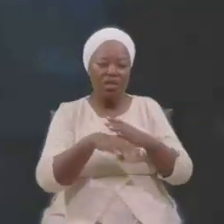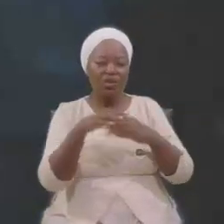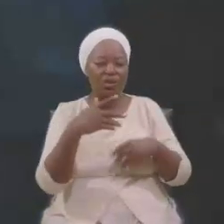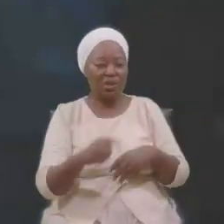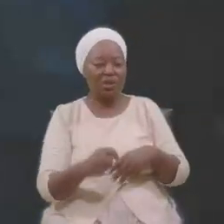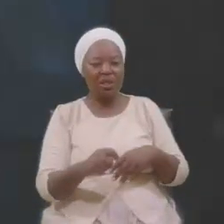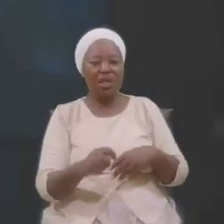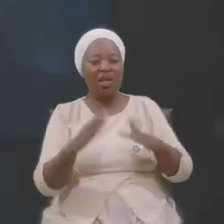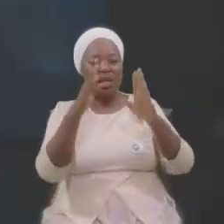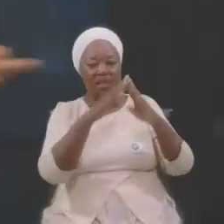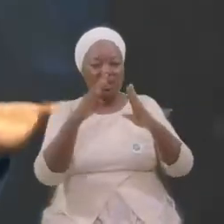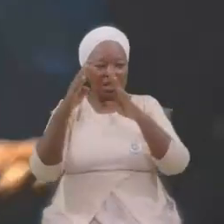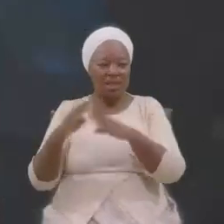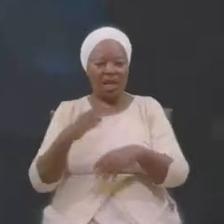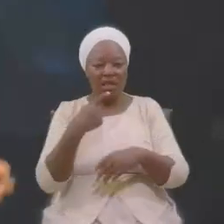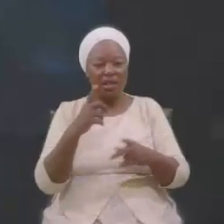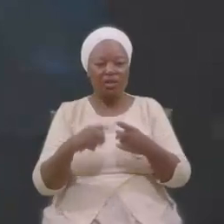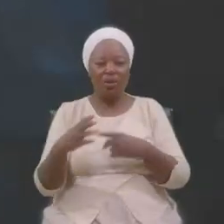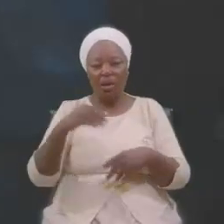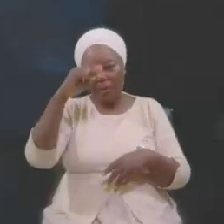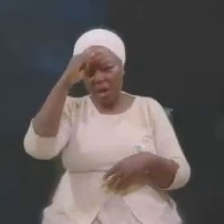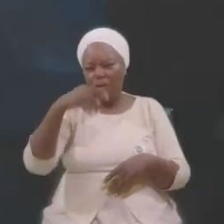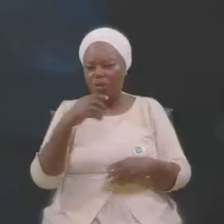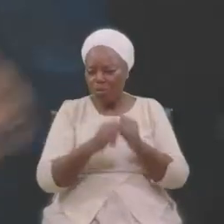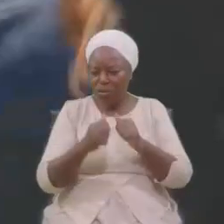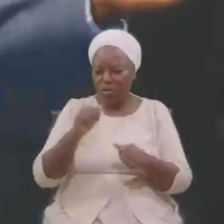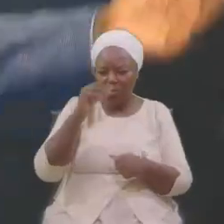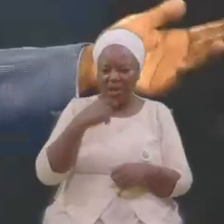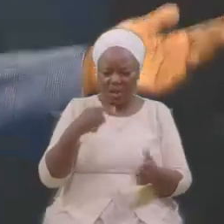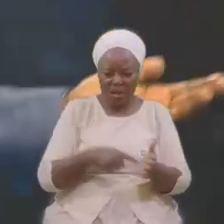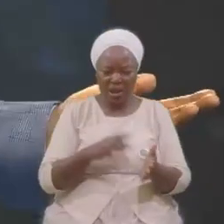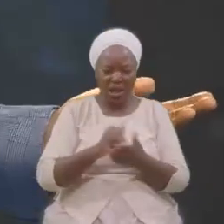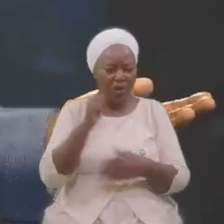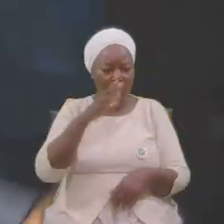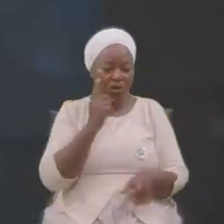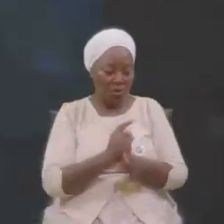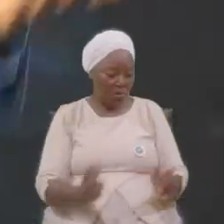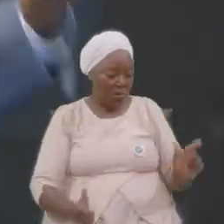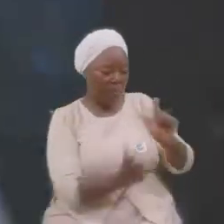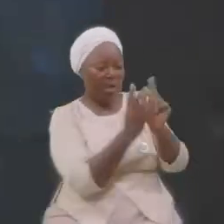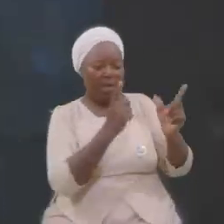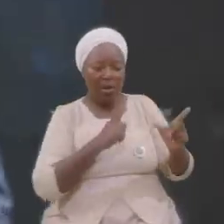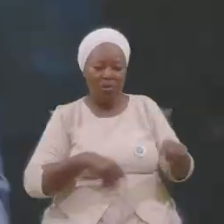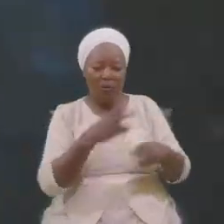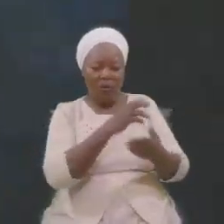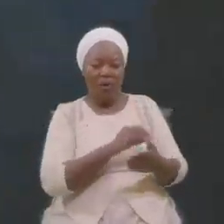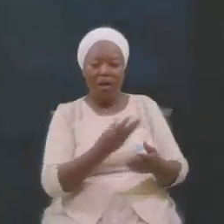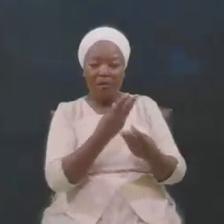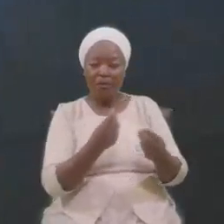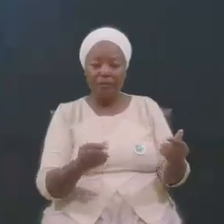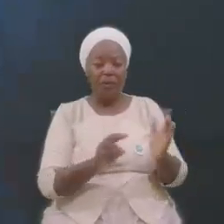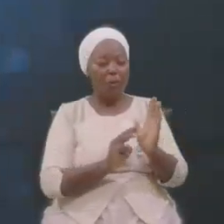the men, which woman is this? The woman just met the Lord. A few minutes ago, she was